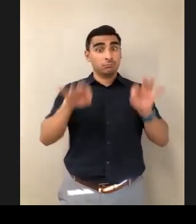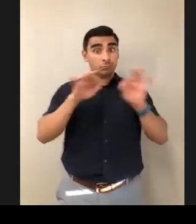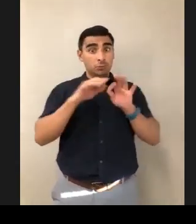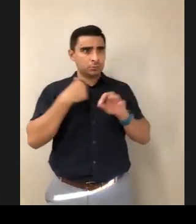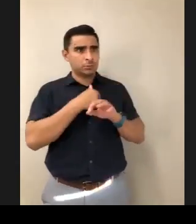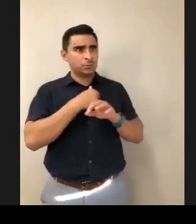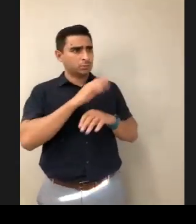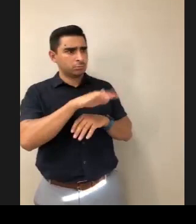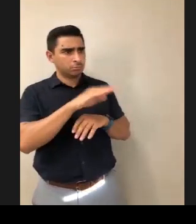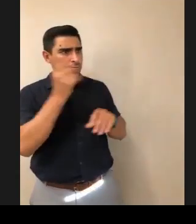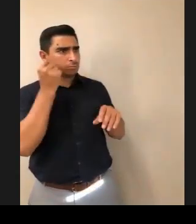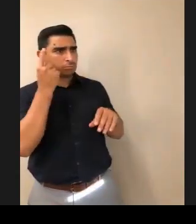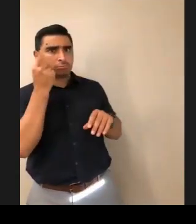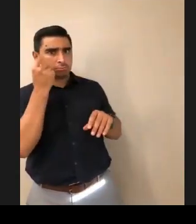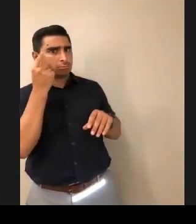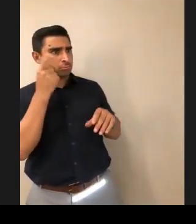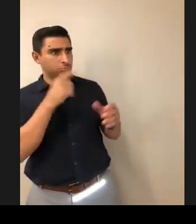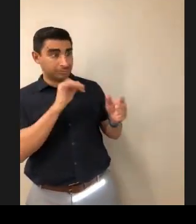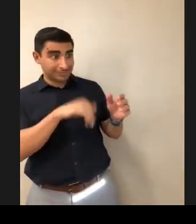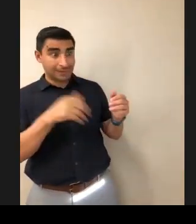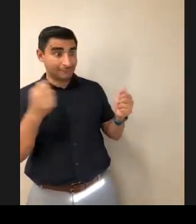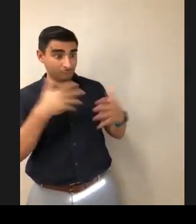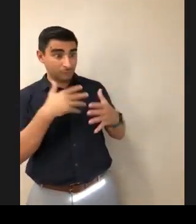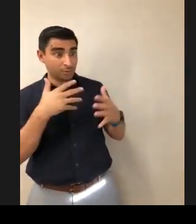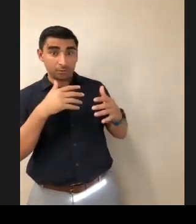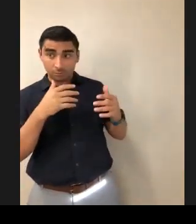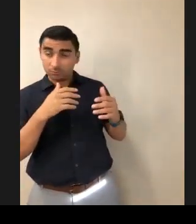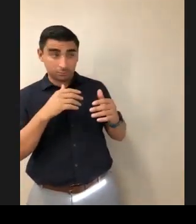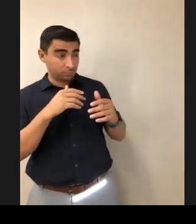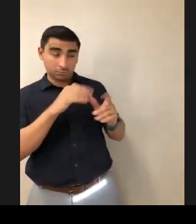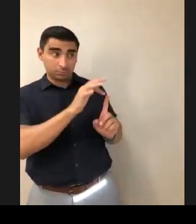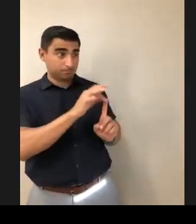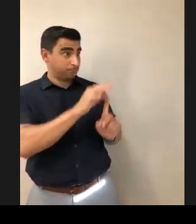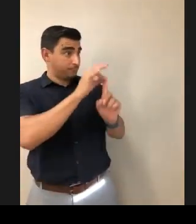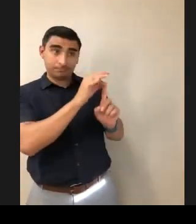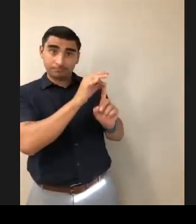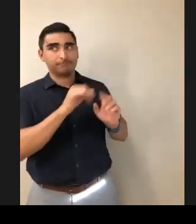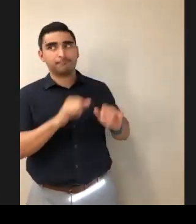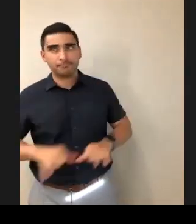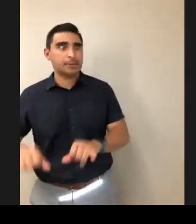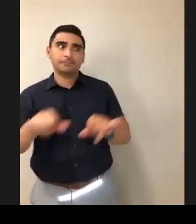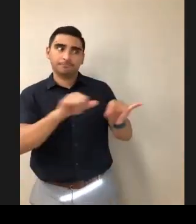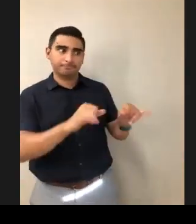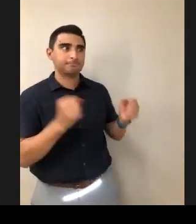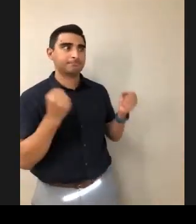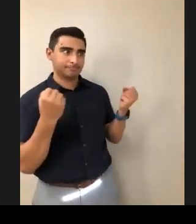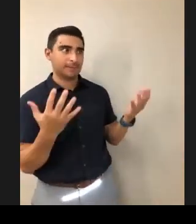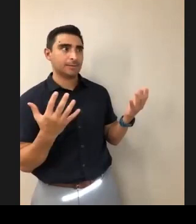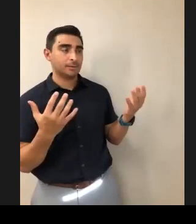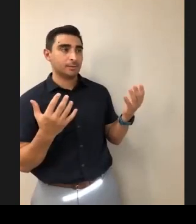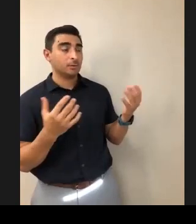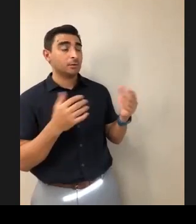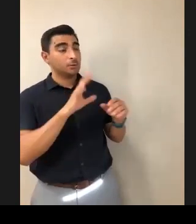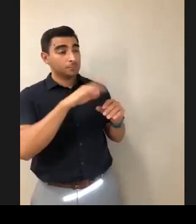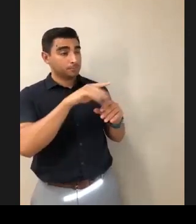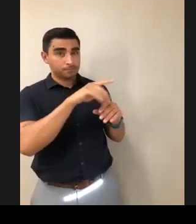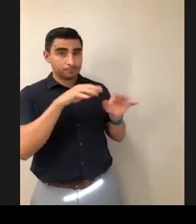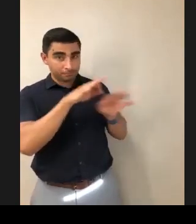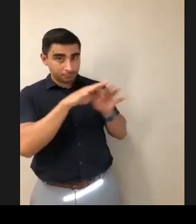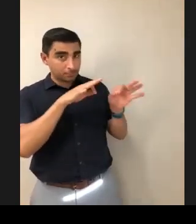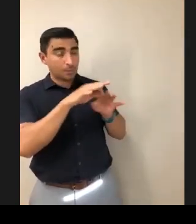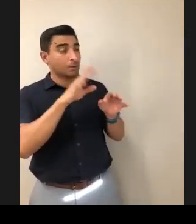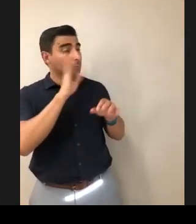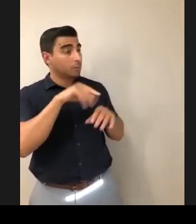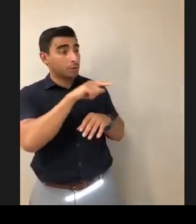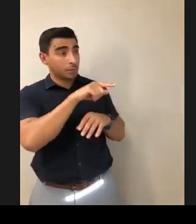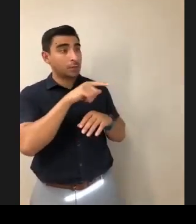understand you have that fear. It's a common fear. And then we would let them know, the statistics on allegations of retaliation,